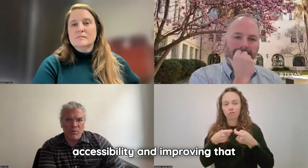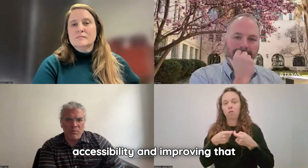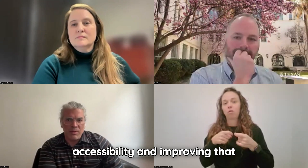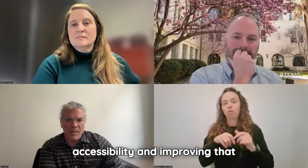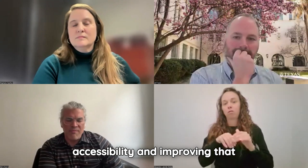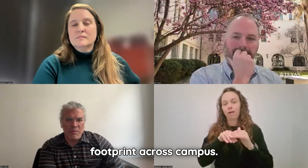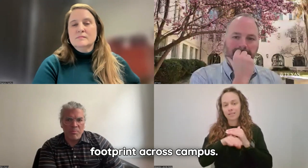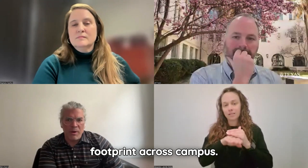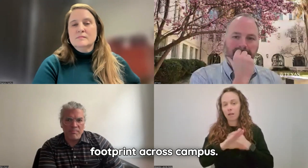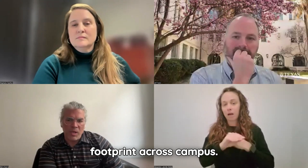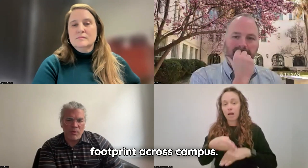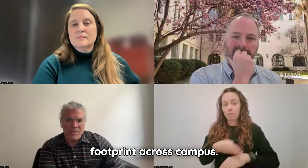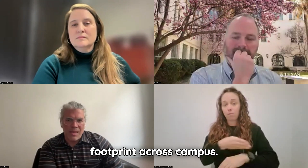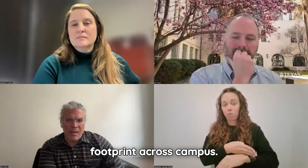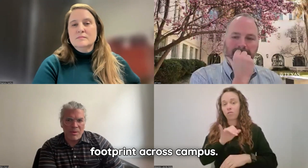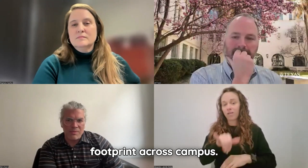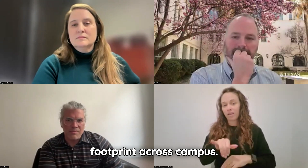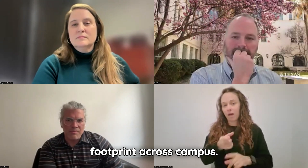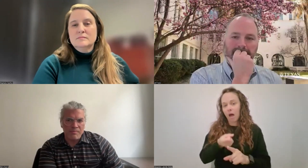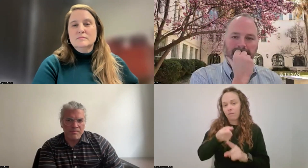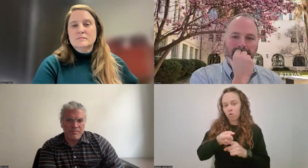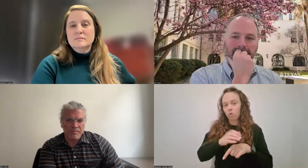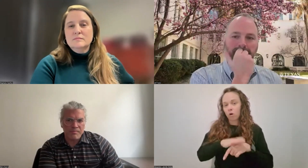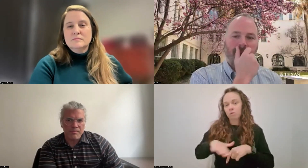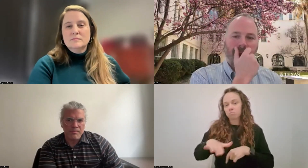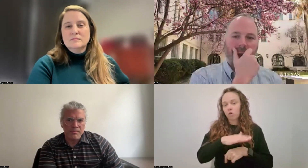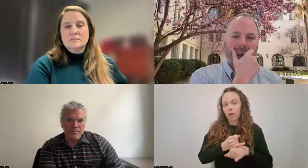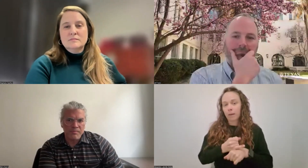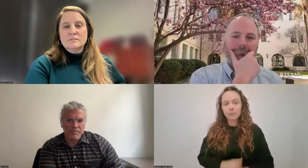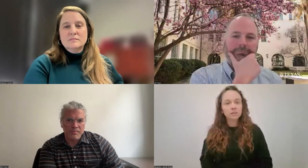accessibility and improving that footprint across campus.